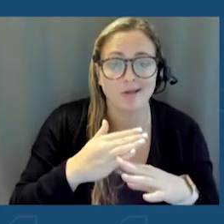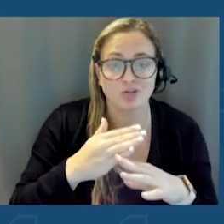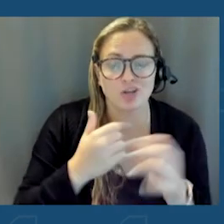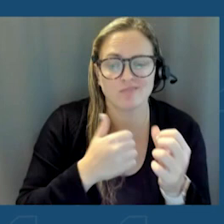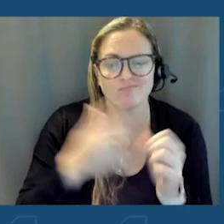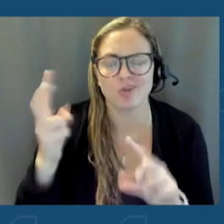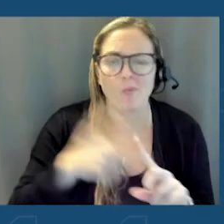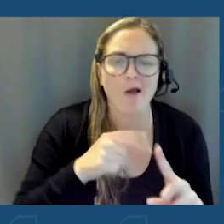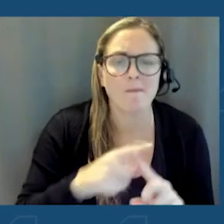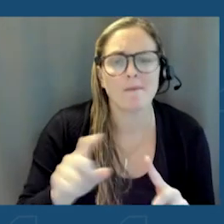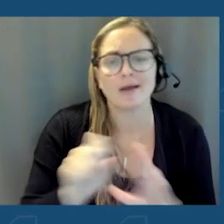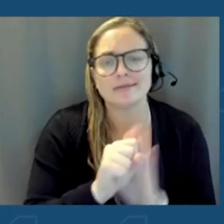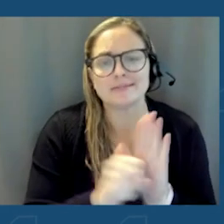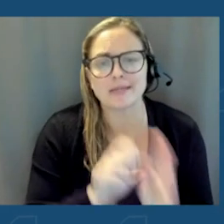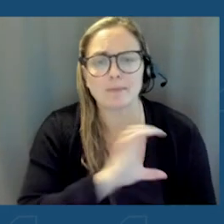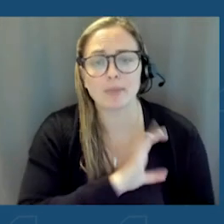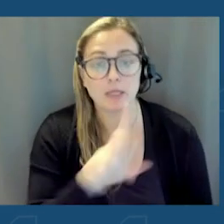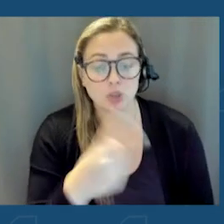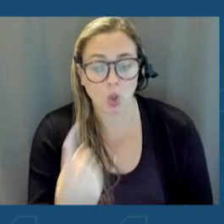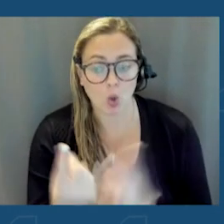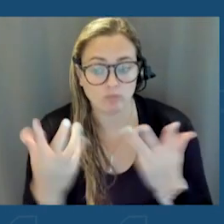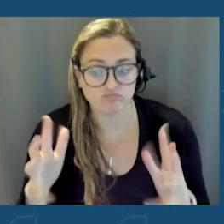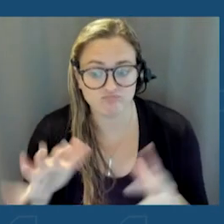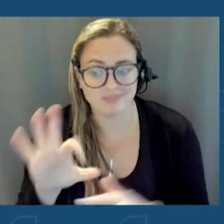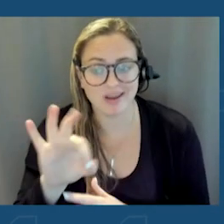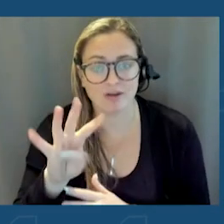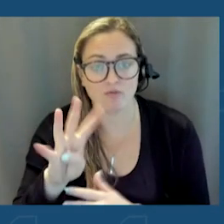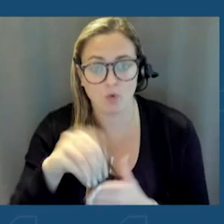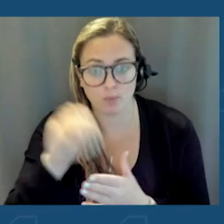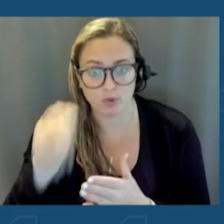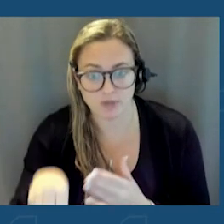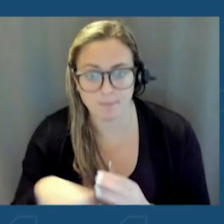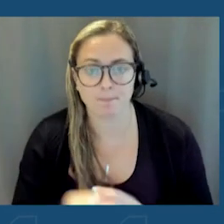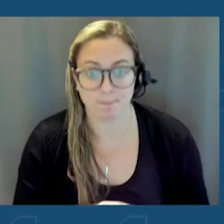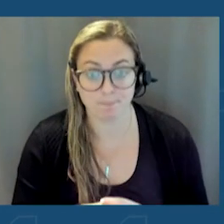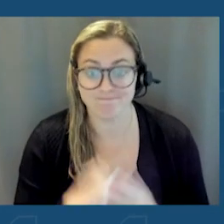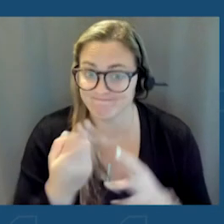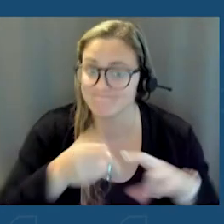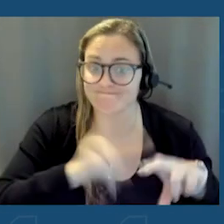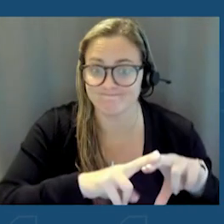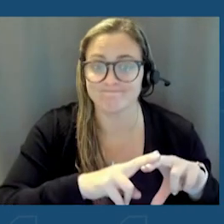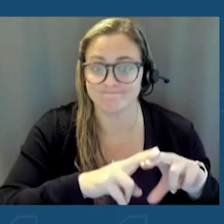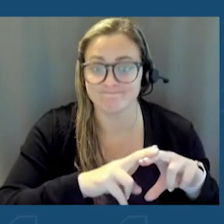have increased nearly 94%. 94%.